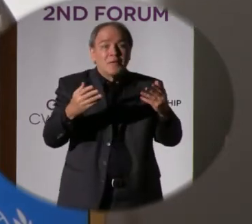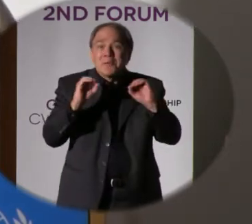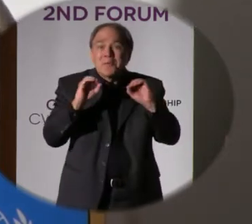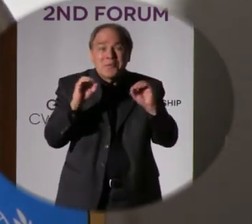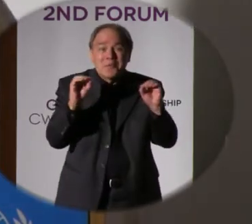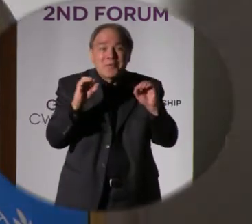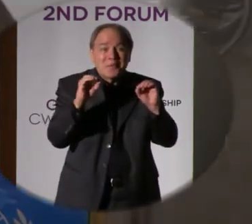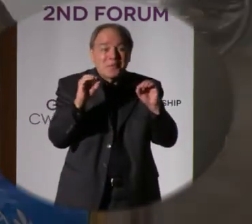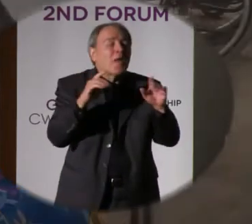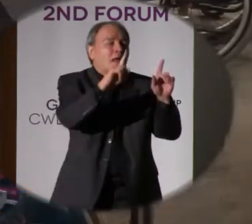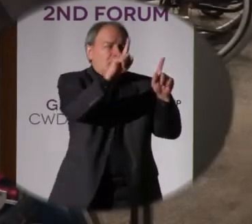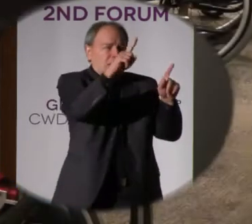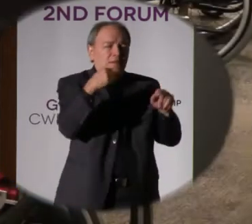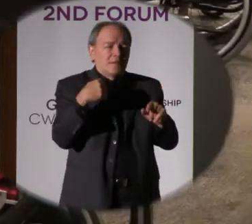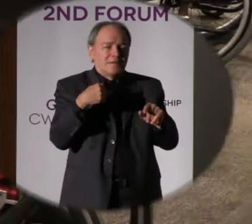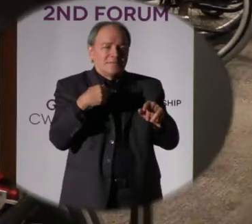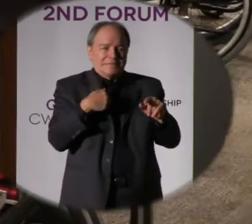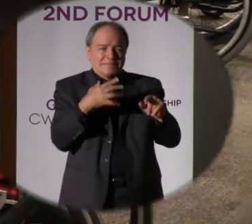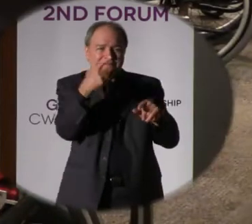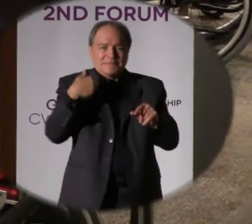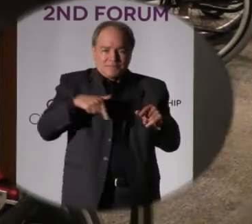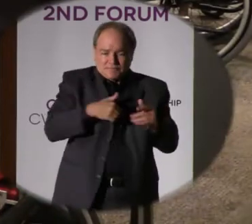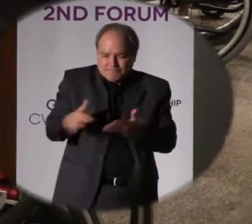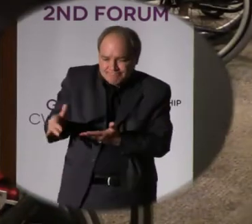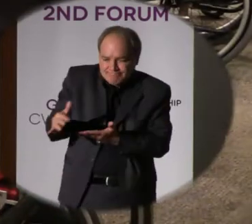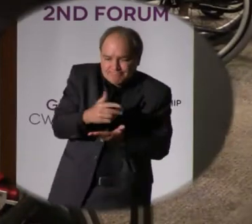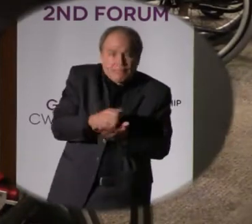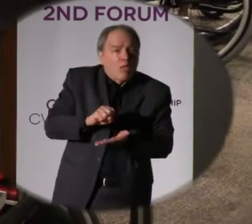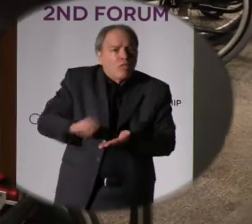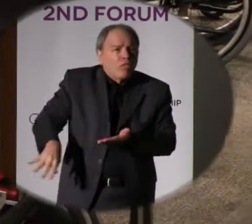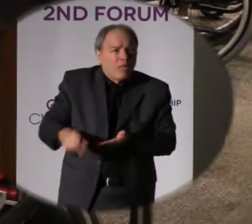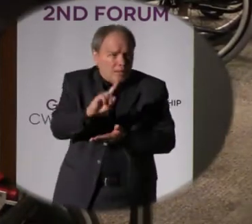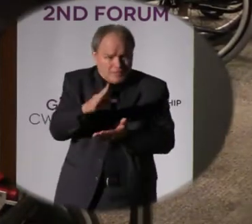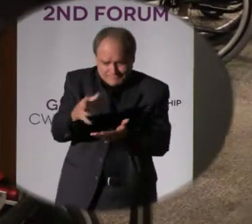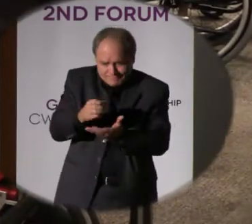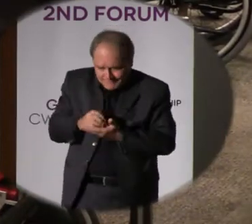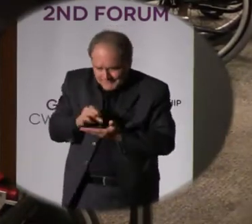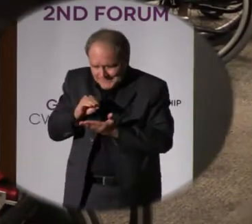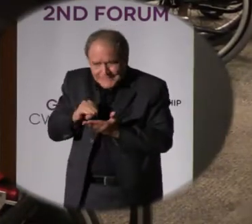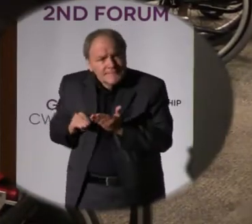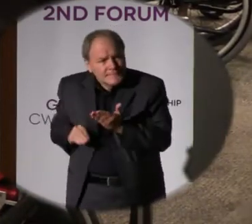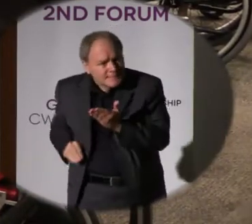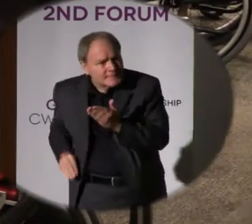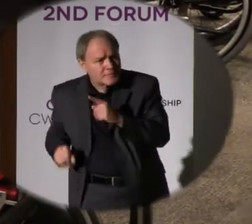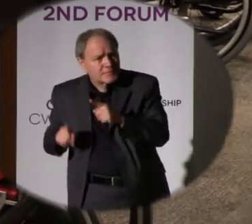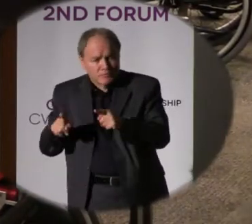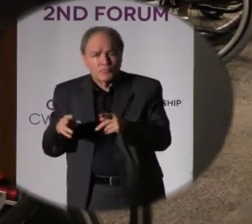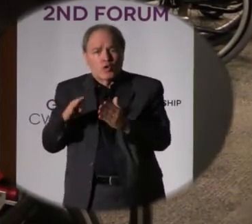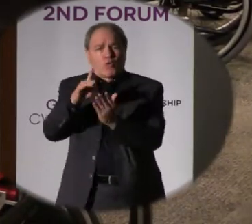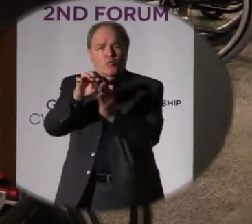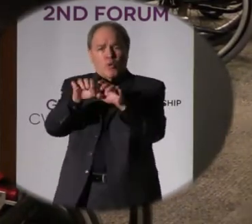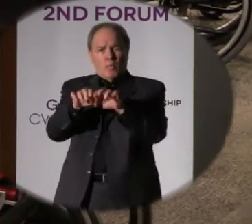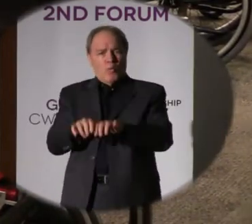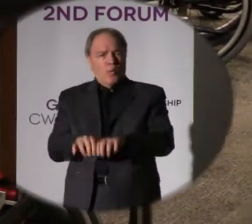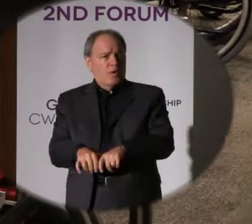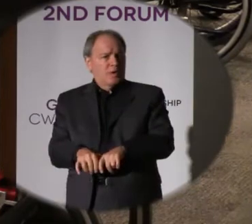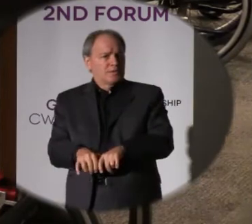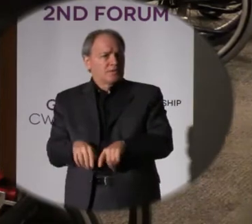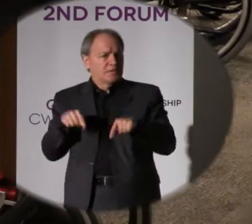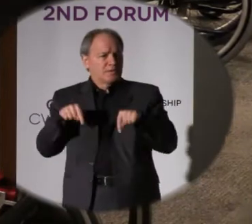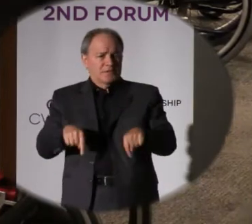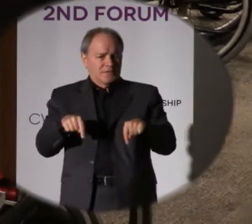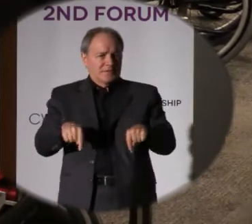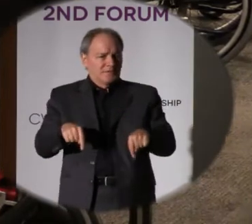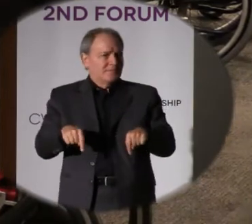your questions to finalize our report. And many of your comments will be helpful in